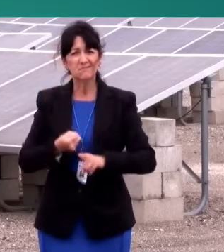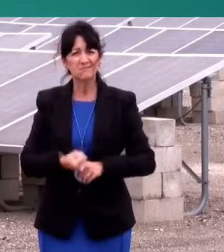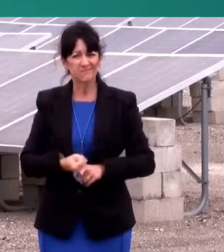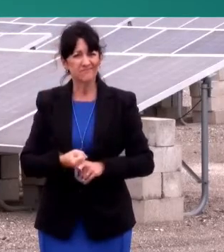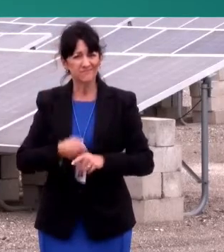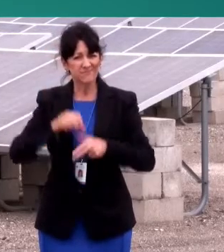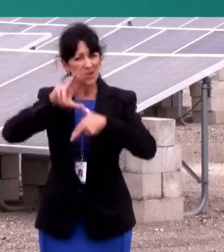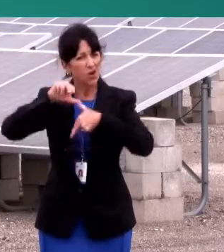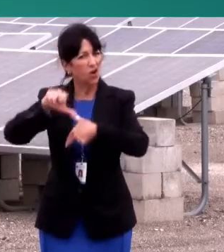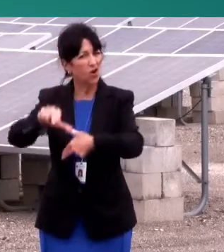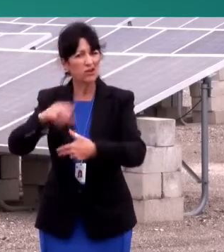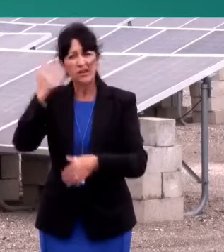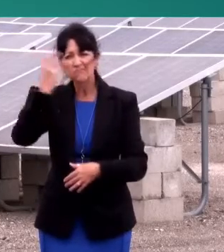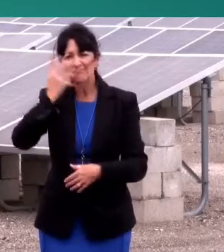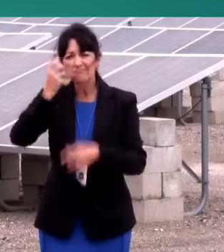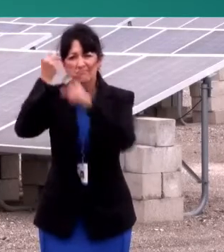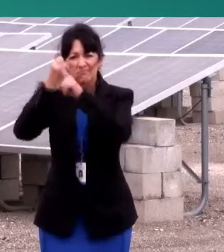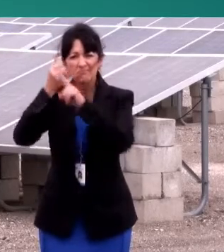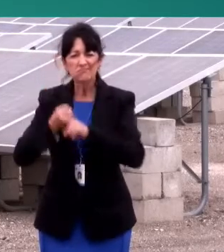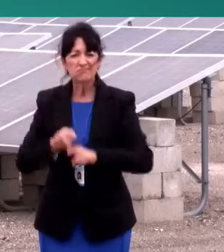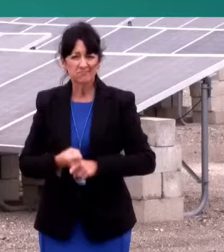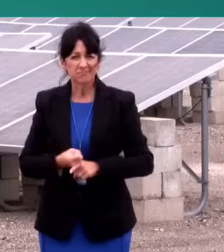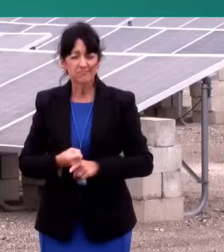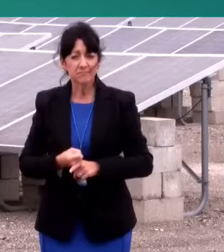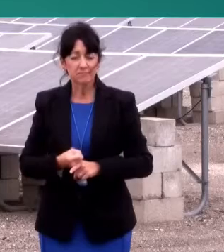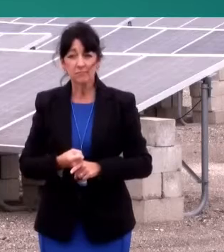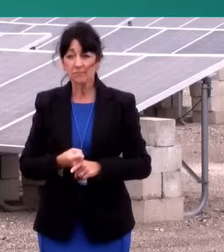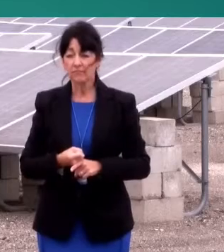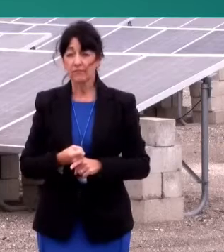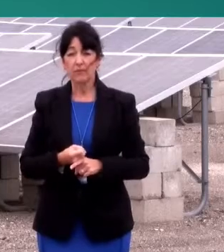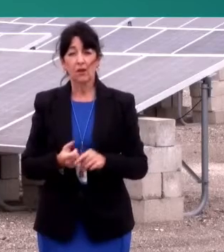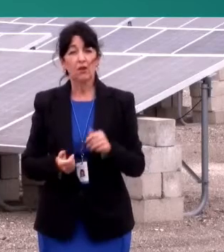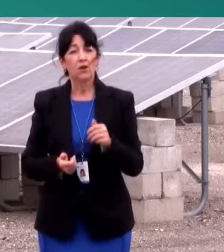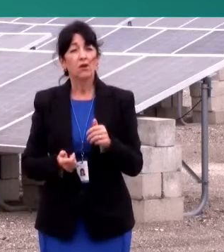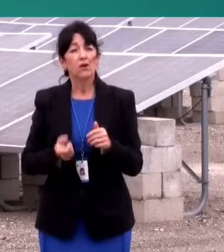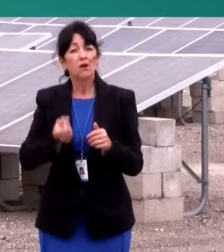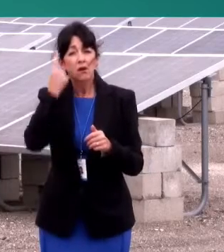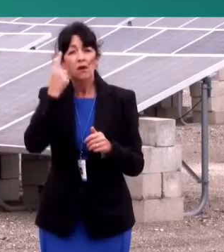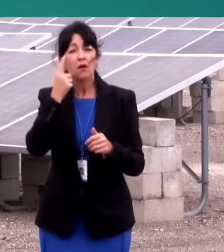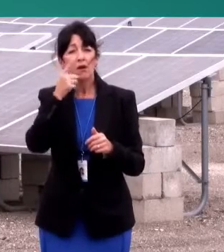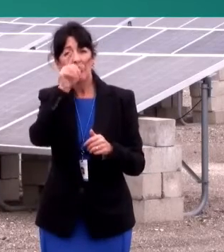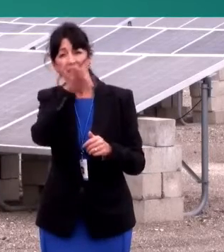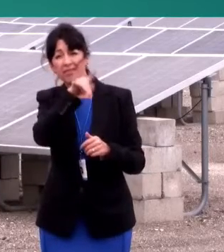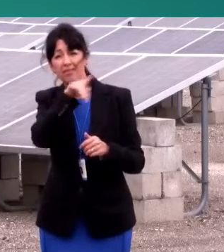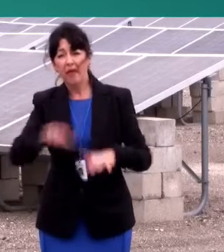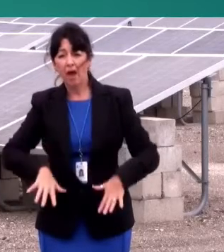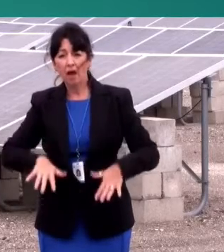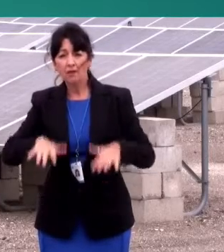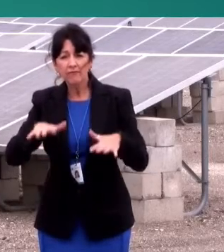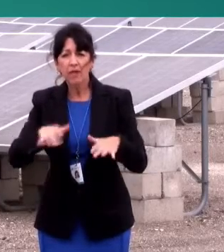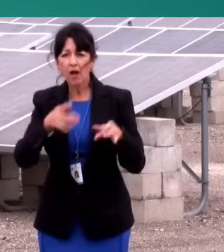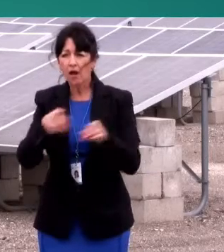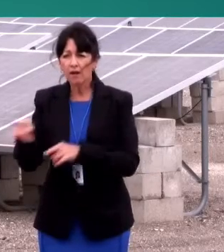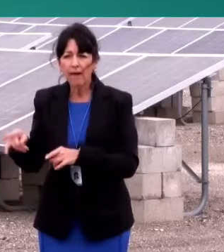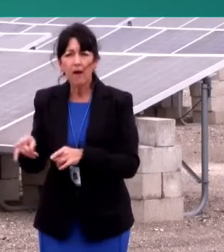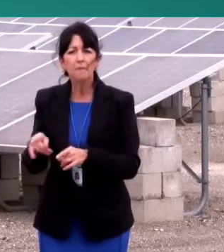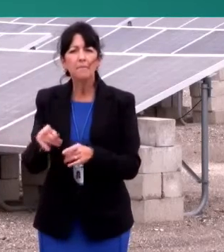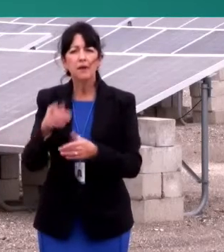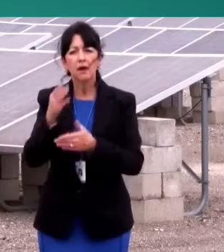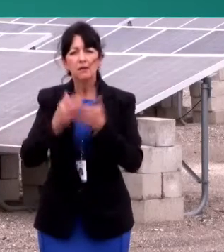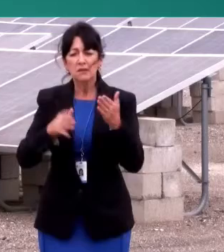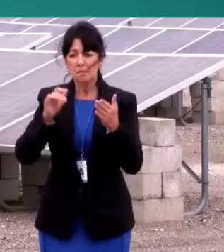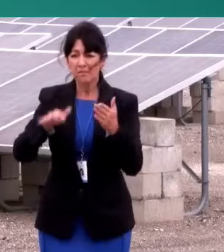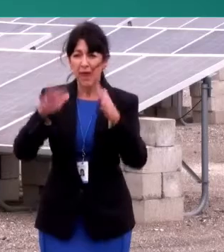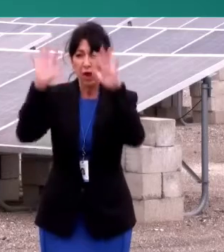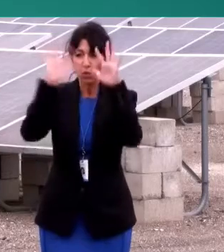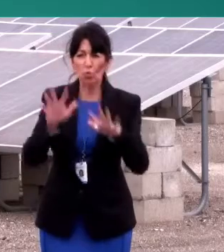far from here. Most of us understand that part of that is a result of global warming, and that is probably